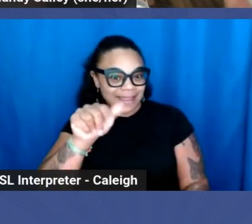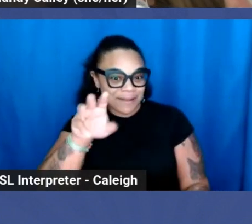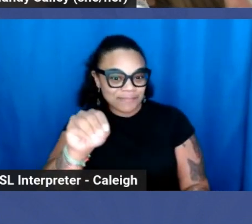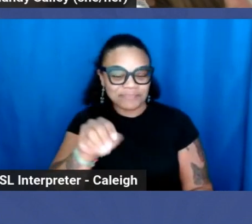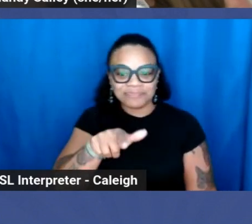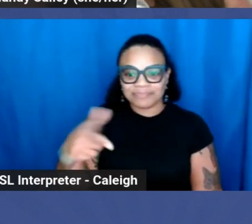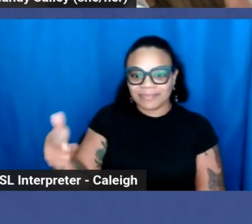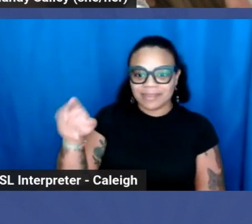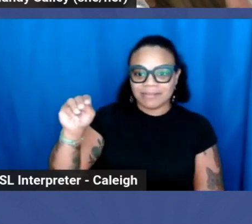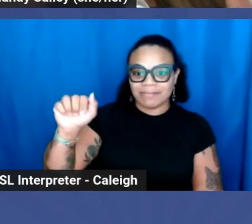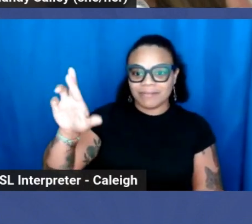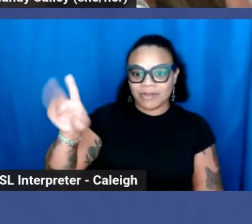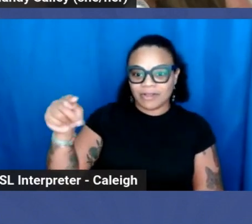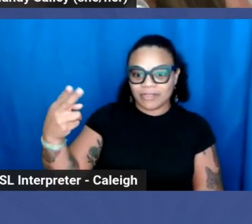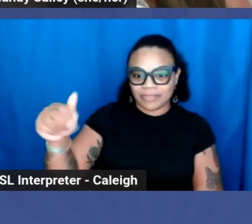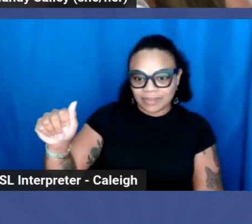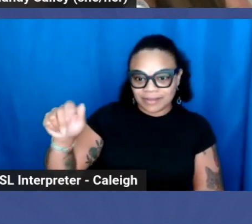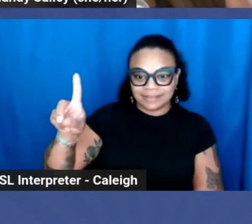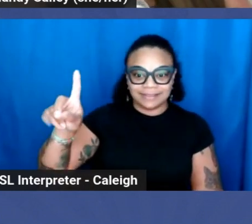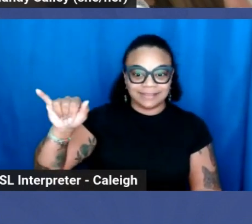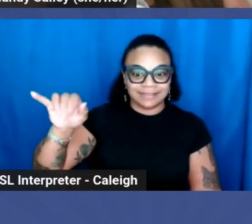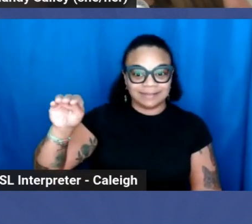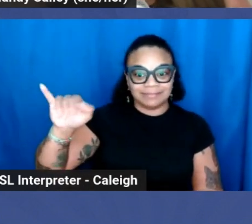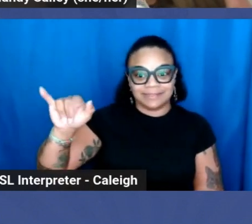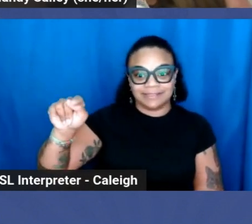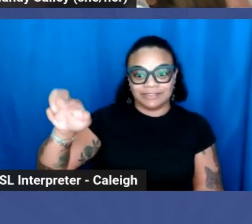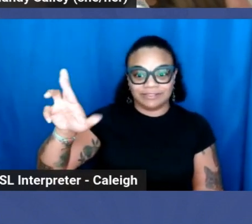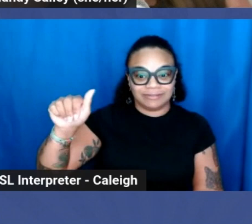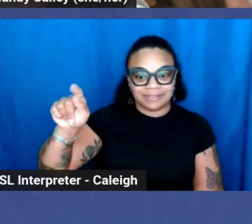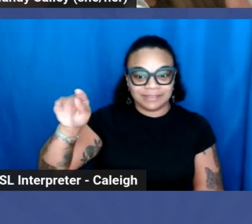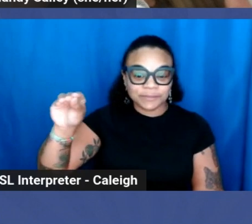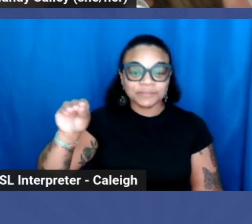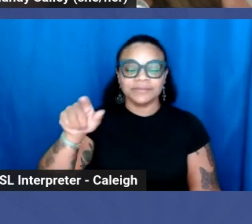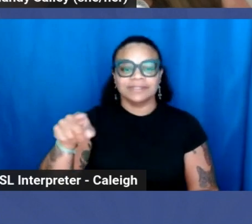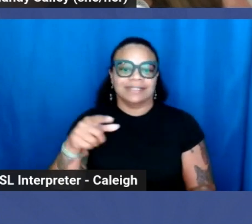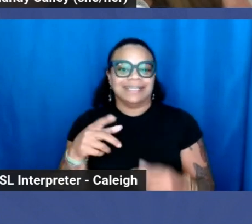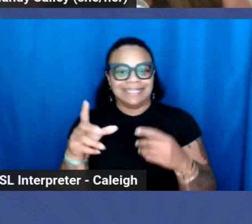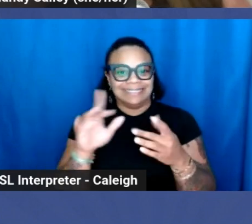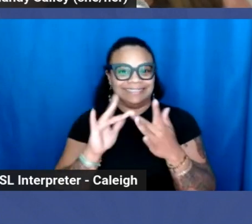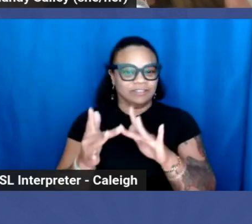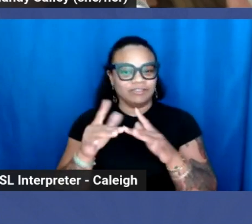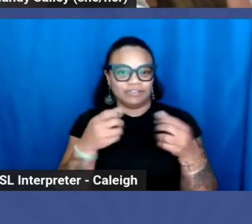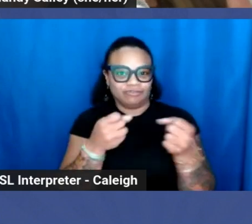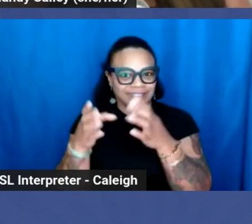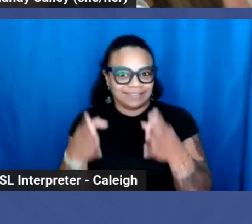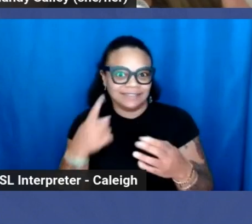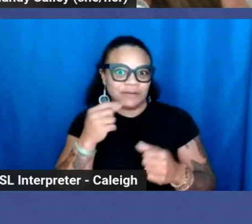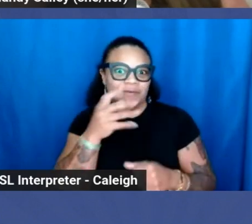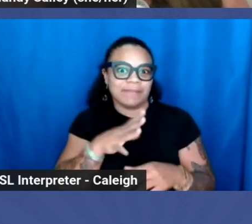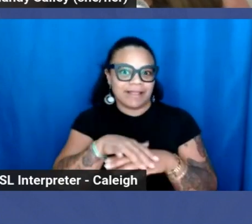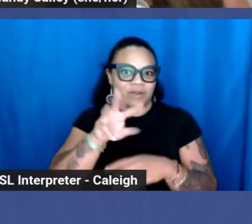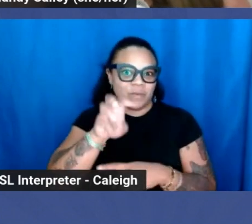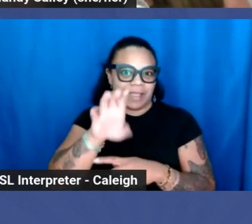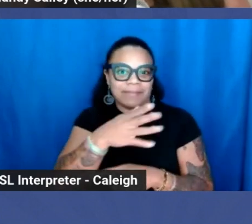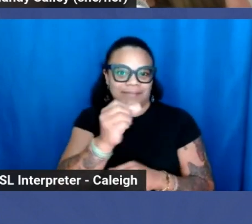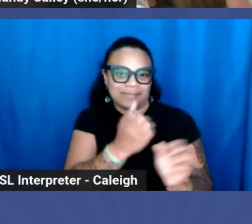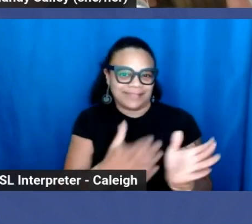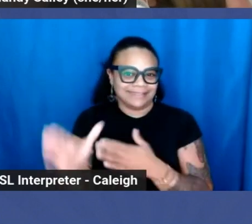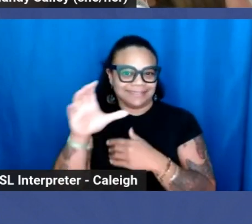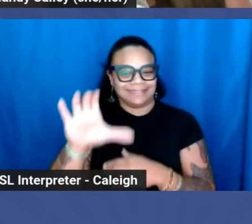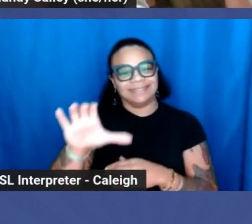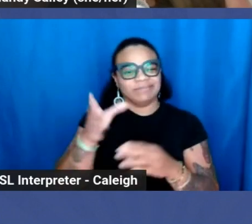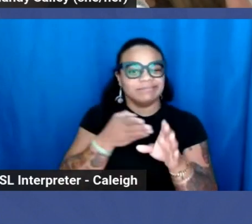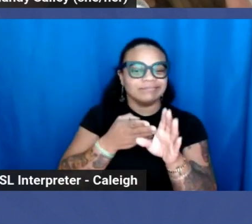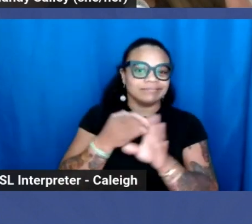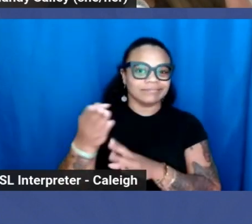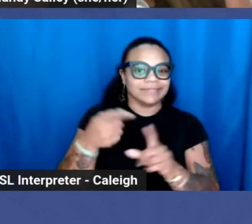have Martha Dimitratou, who is a digital strategist for women on web and Plan C. She specializes in sexual and